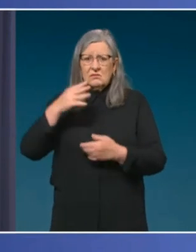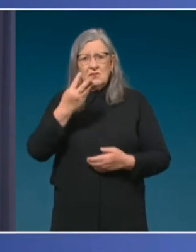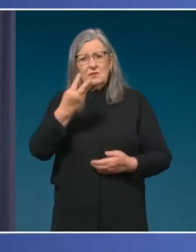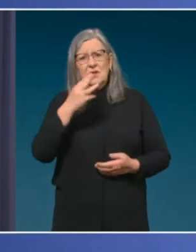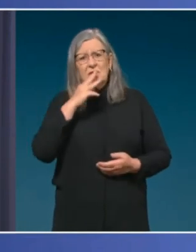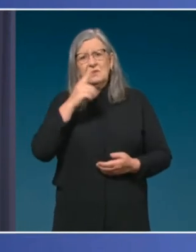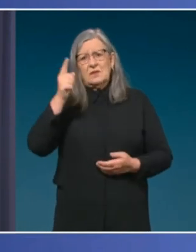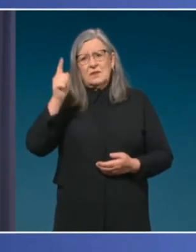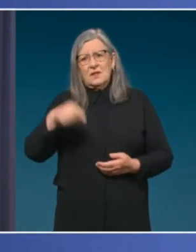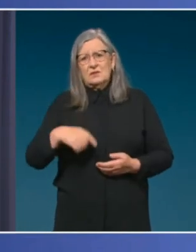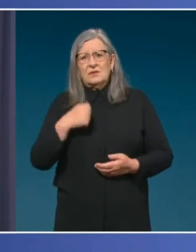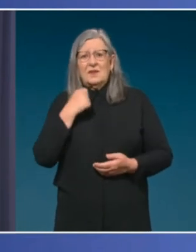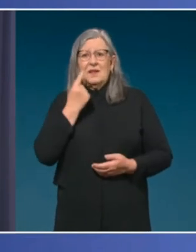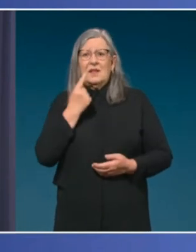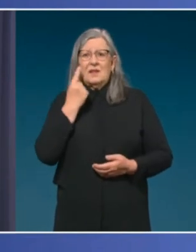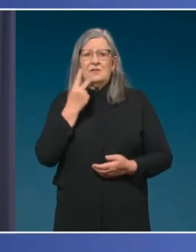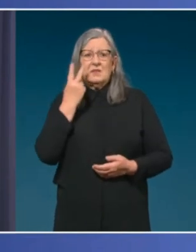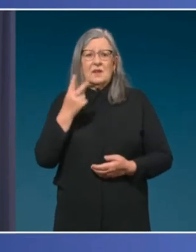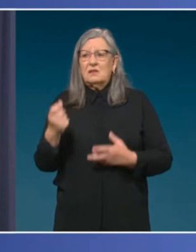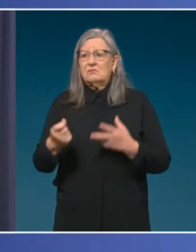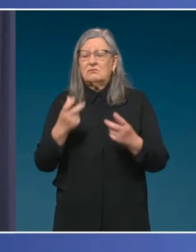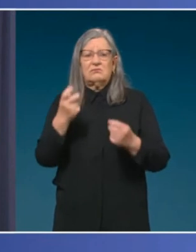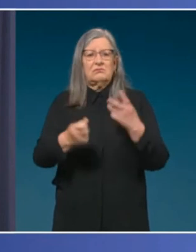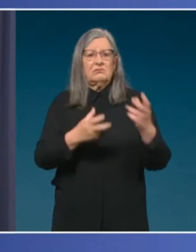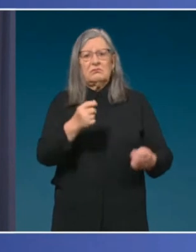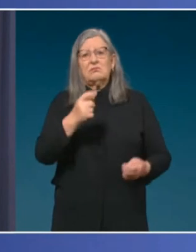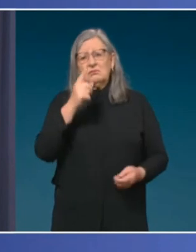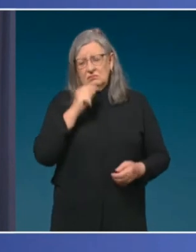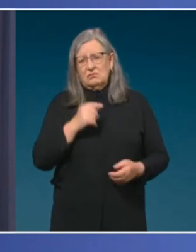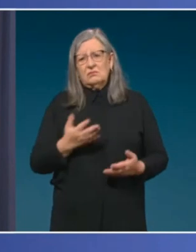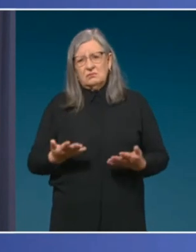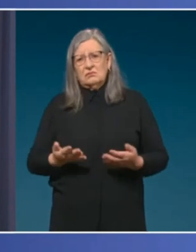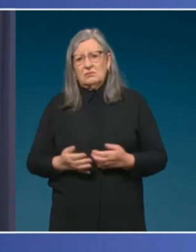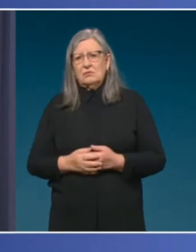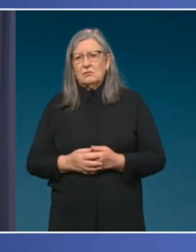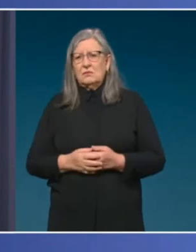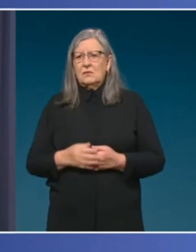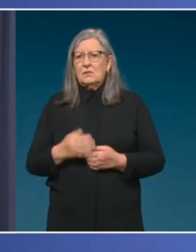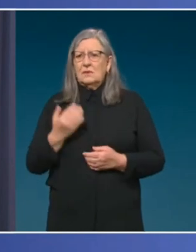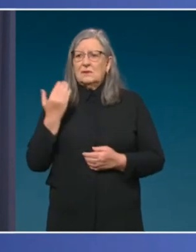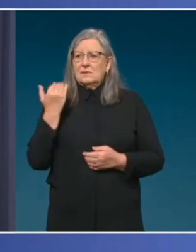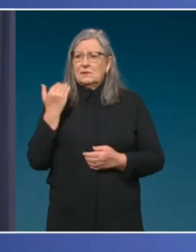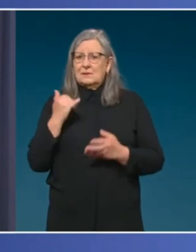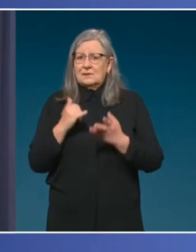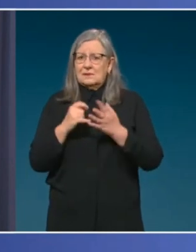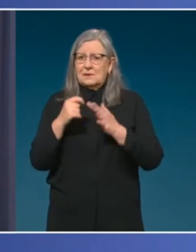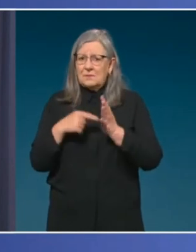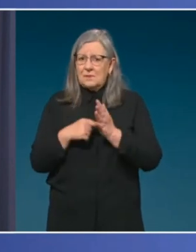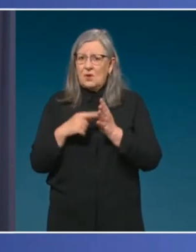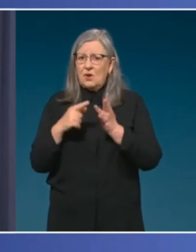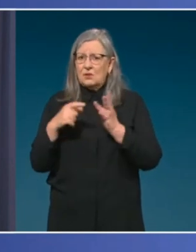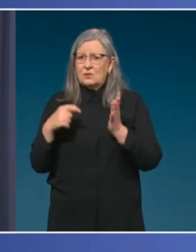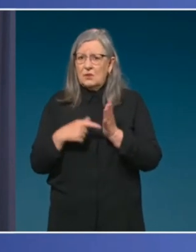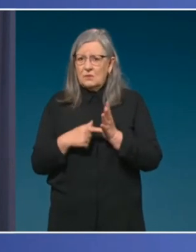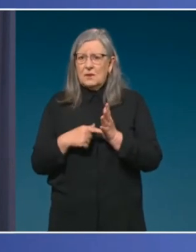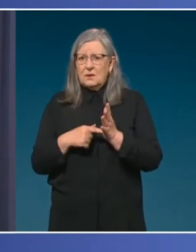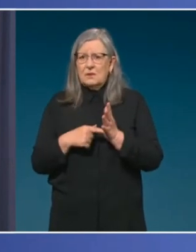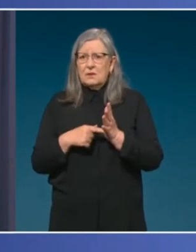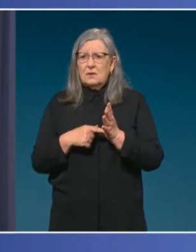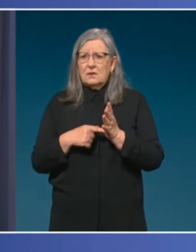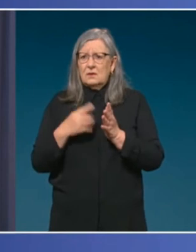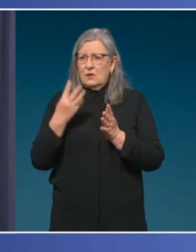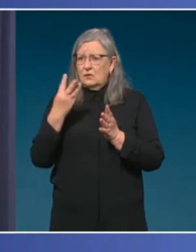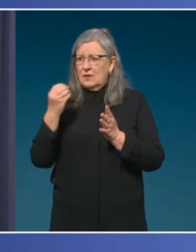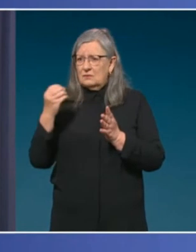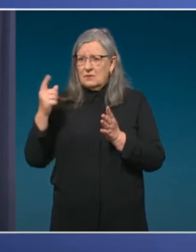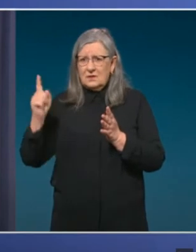what we were doing in the peak period of September and October. And that I think